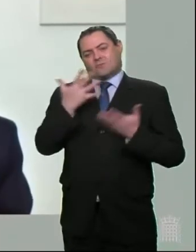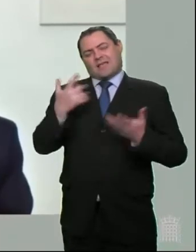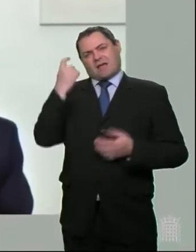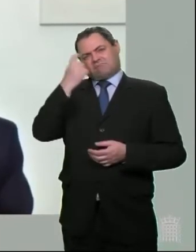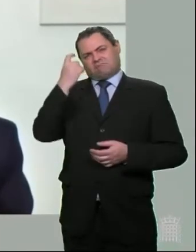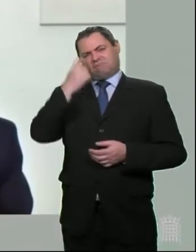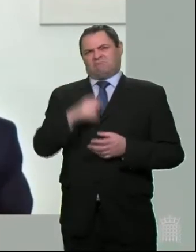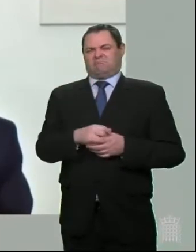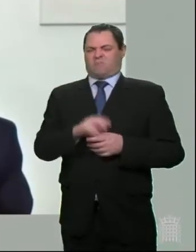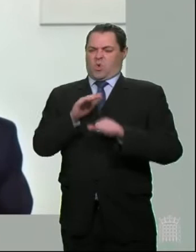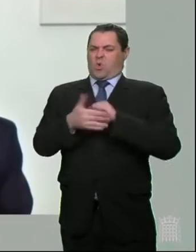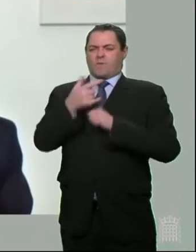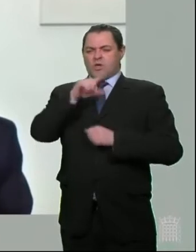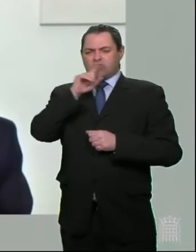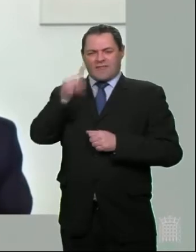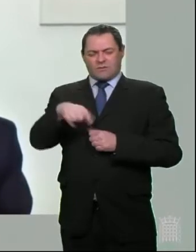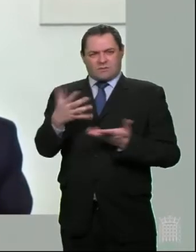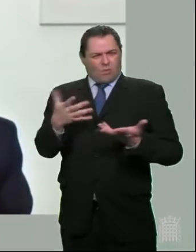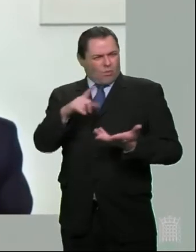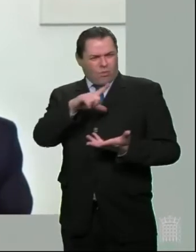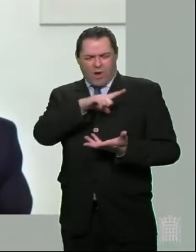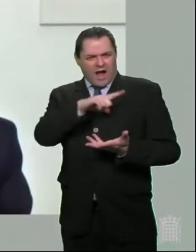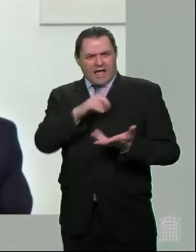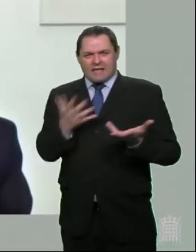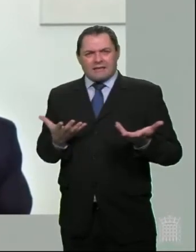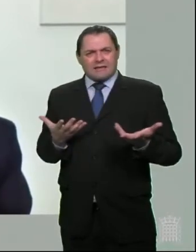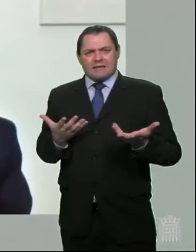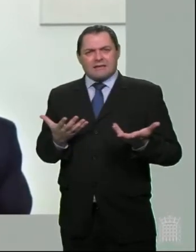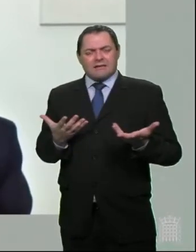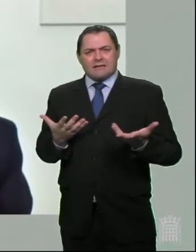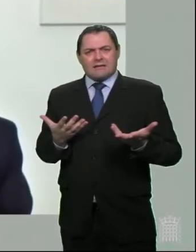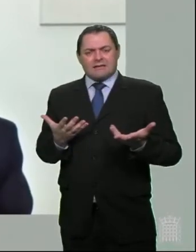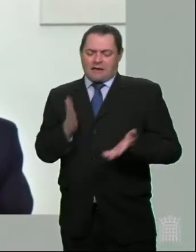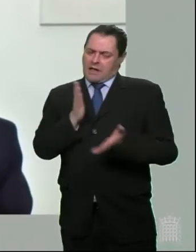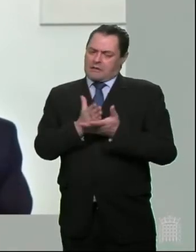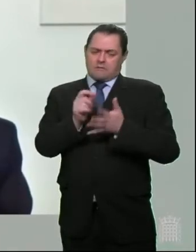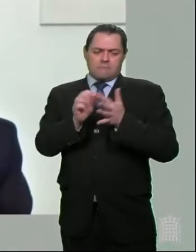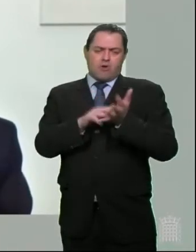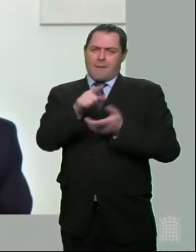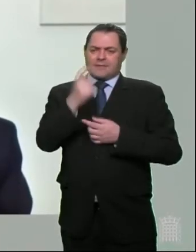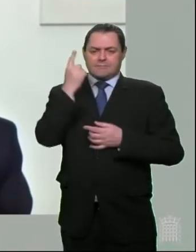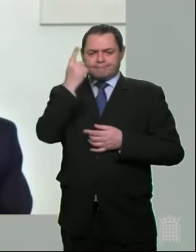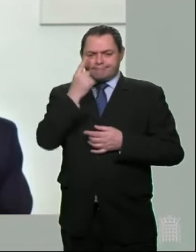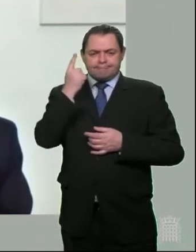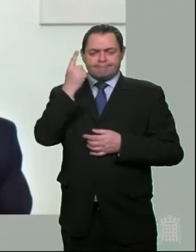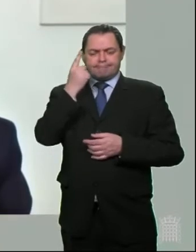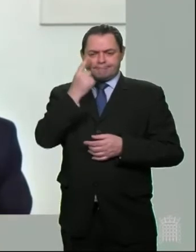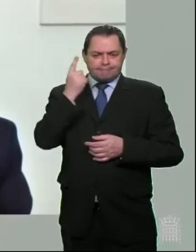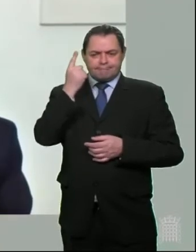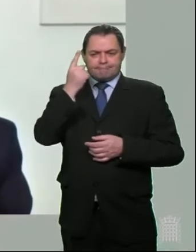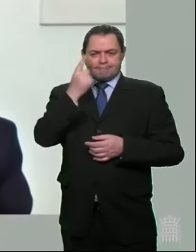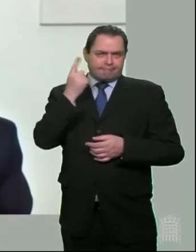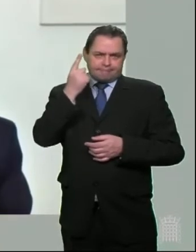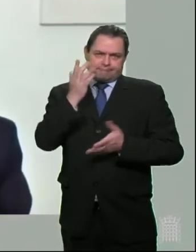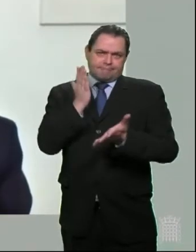is why? The Prime Minister must have thought about that question a lot. So can he tell